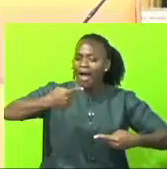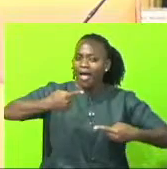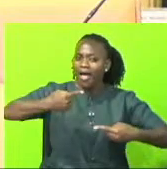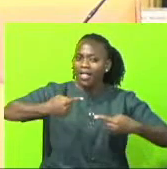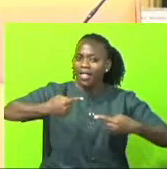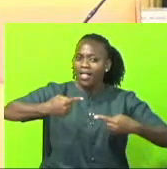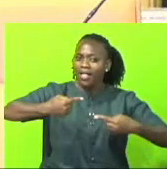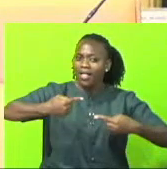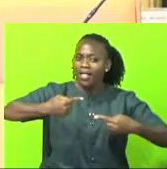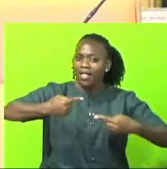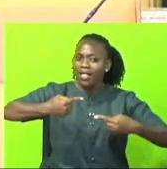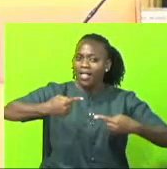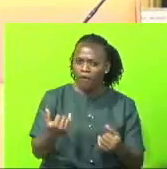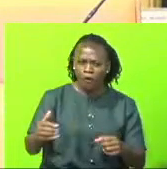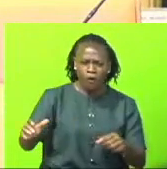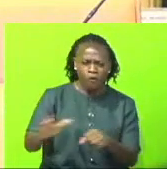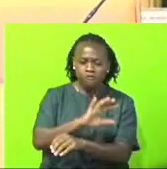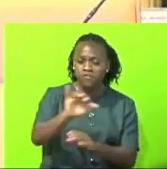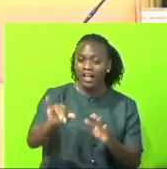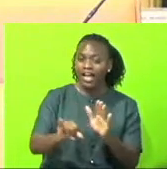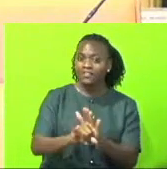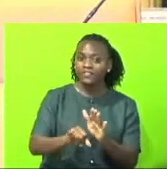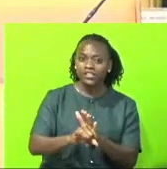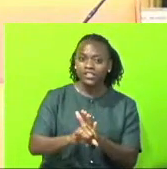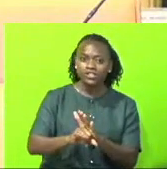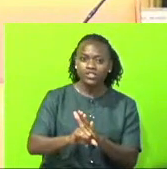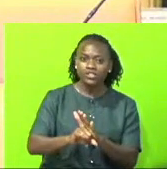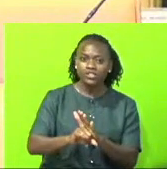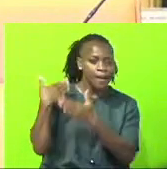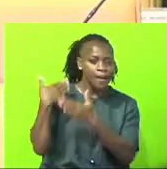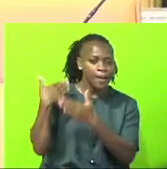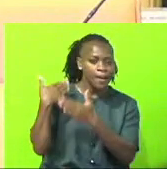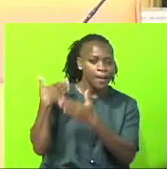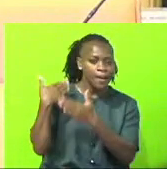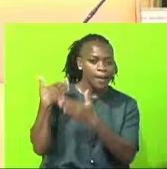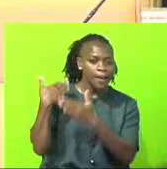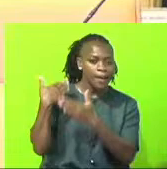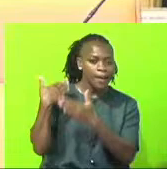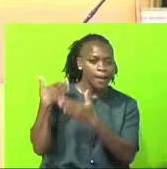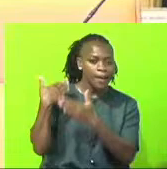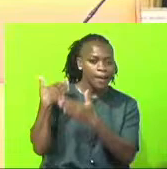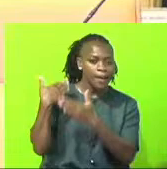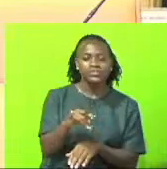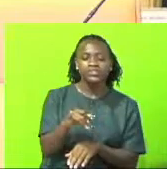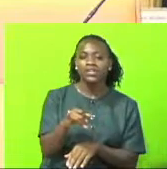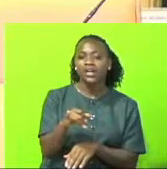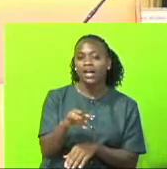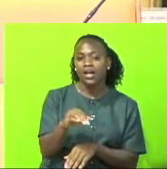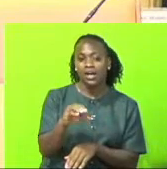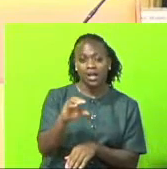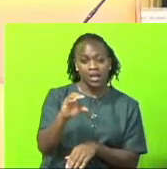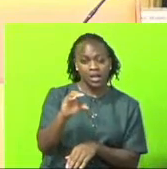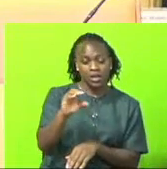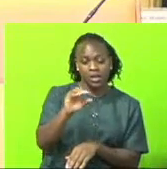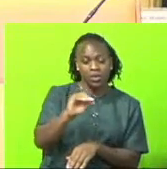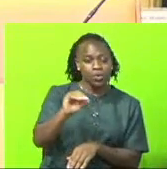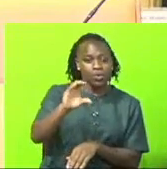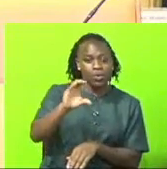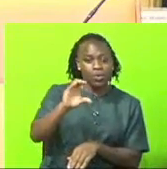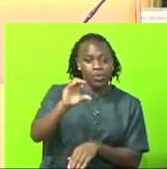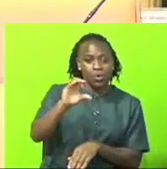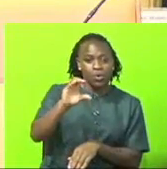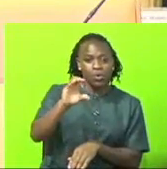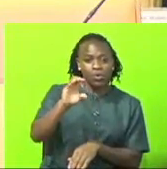ruling of Professor Michael Quay. Mr. Speaker, to